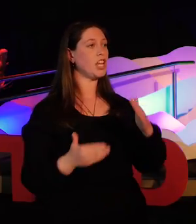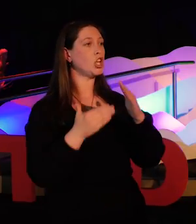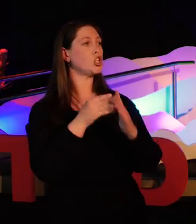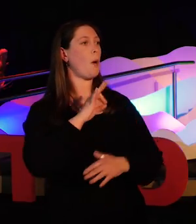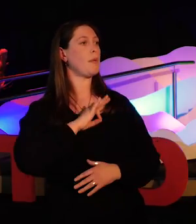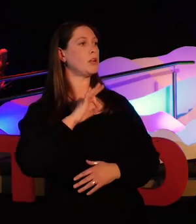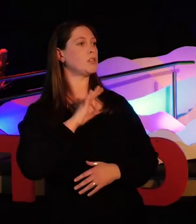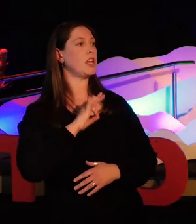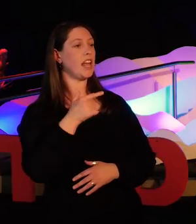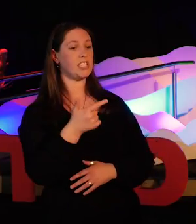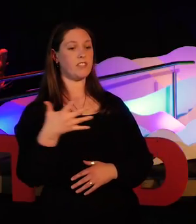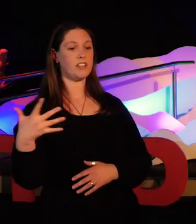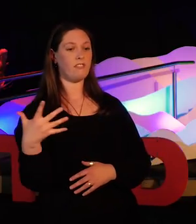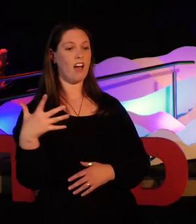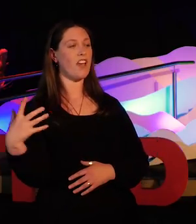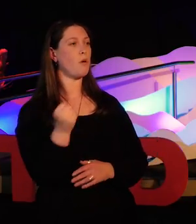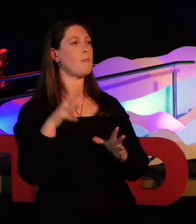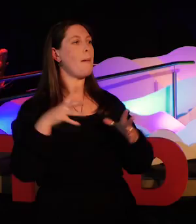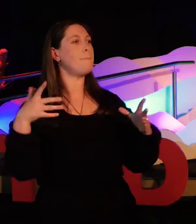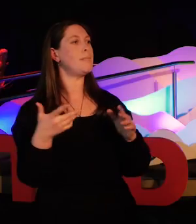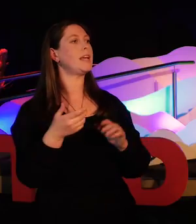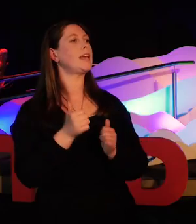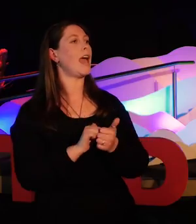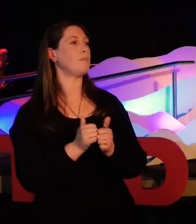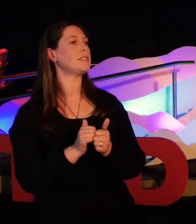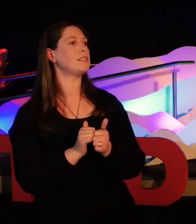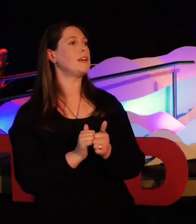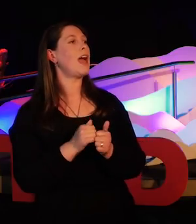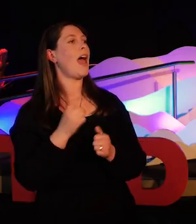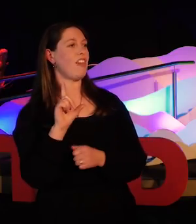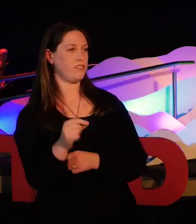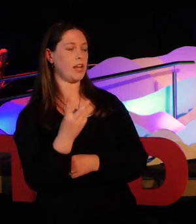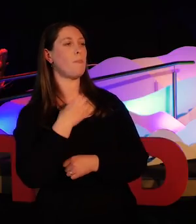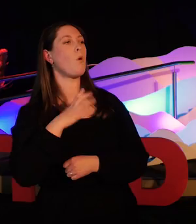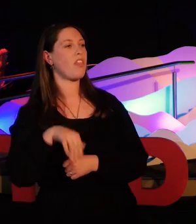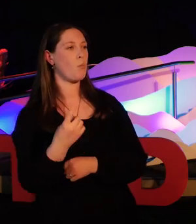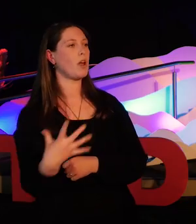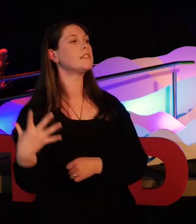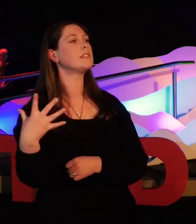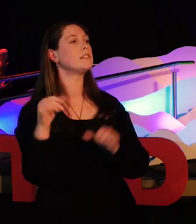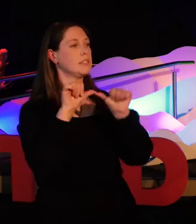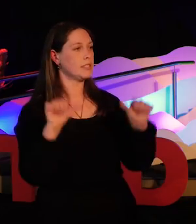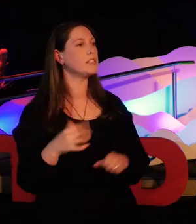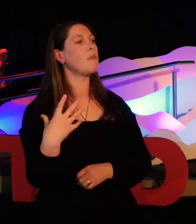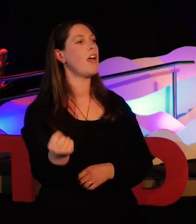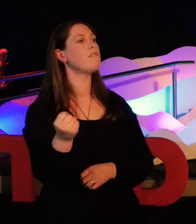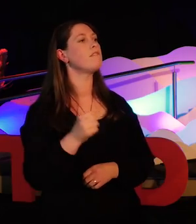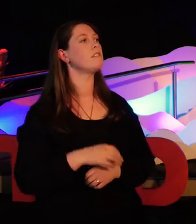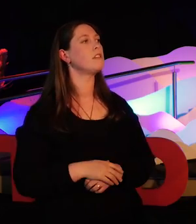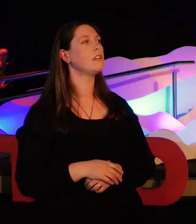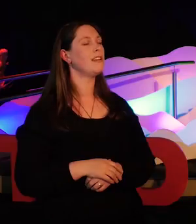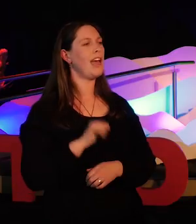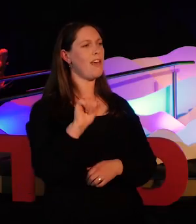top medals, and 75 have won top medals at big games and repeatedly. They have a system. And so what's in their